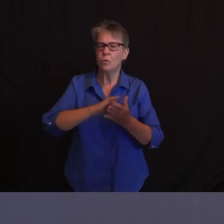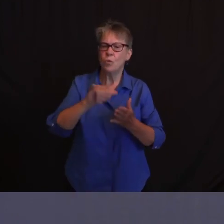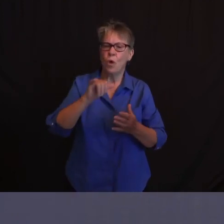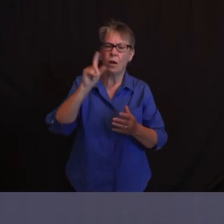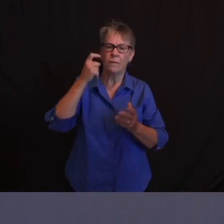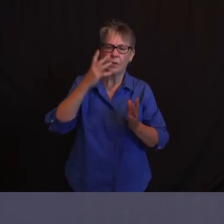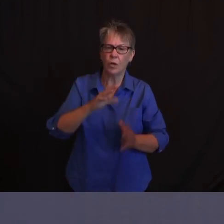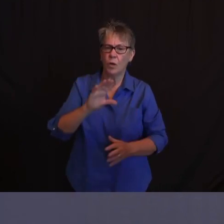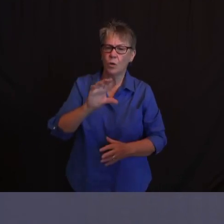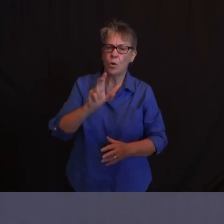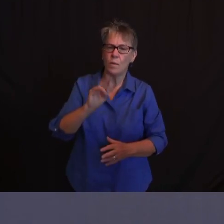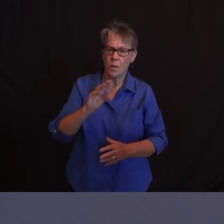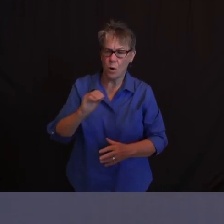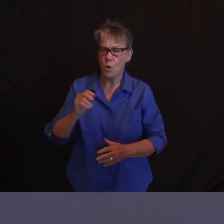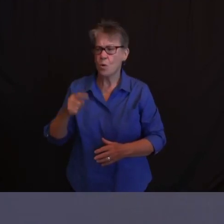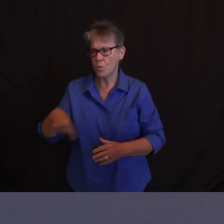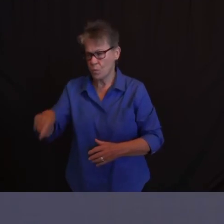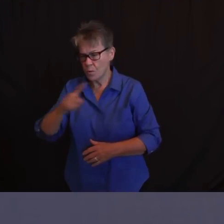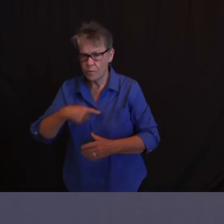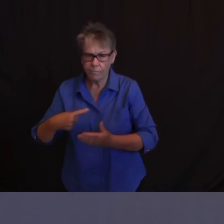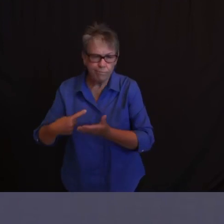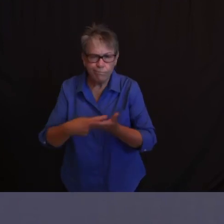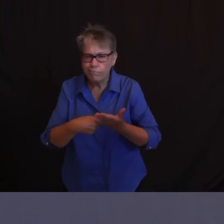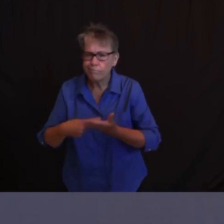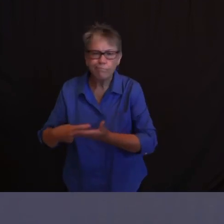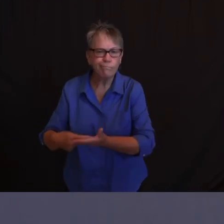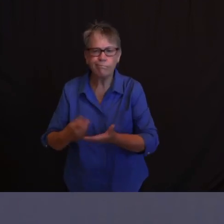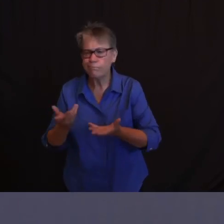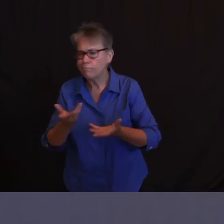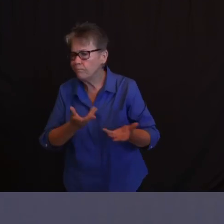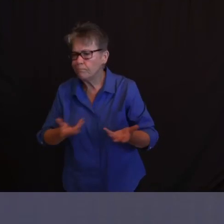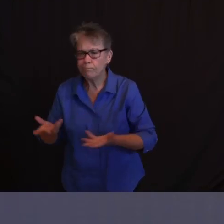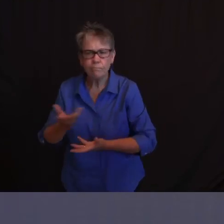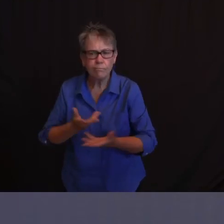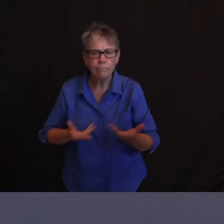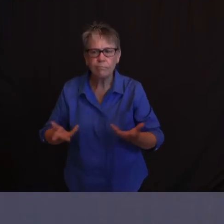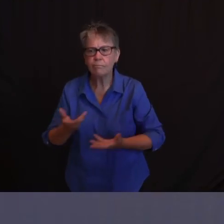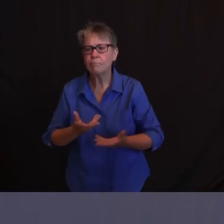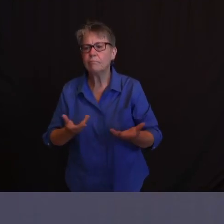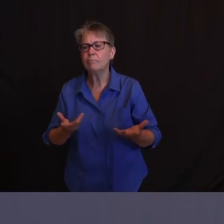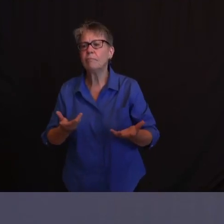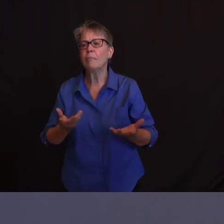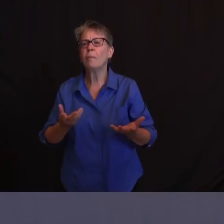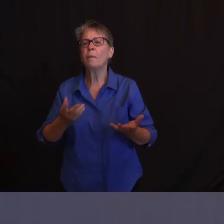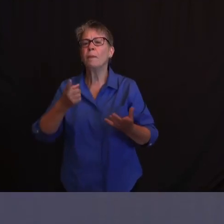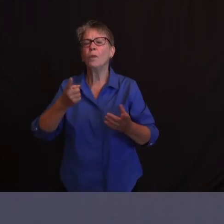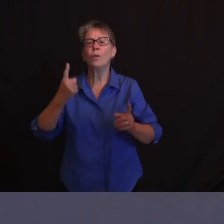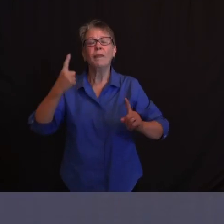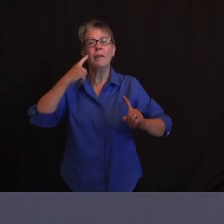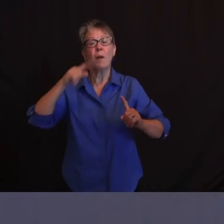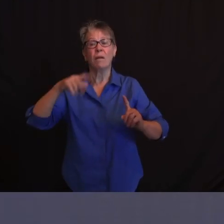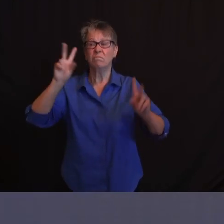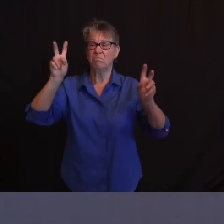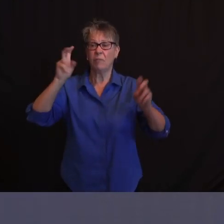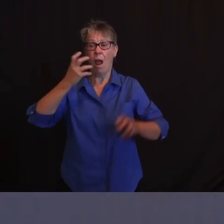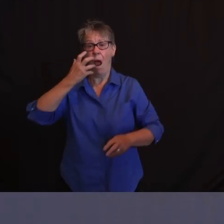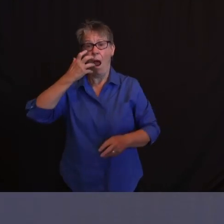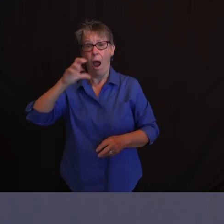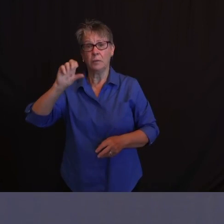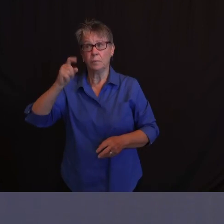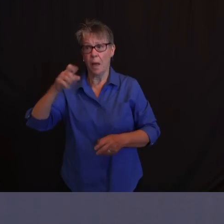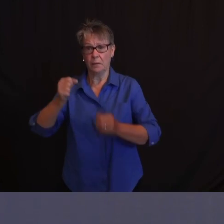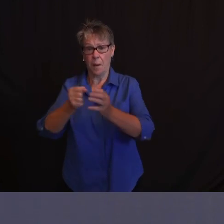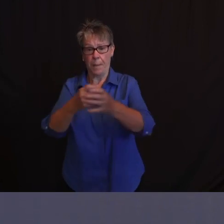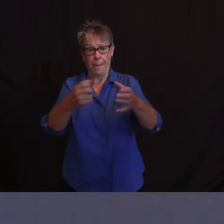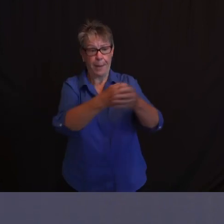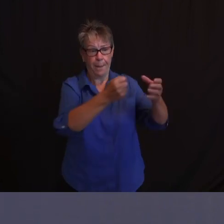we were taking, et cetera. If you think about hotspots, as a general matter,